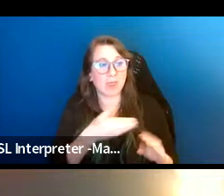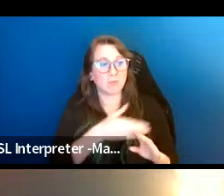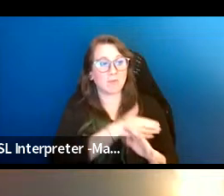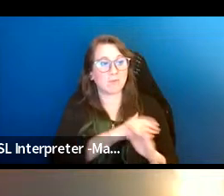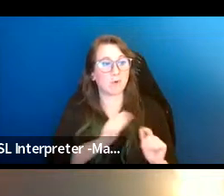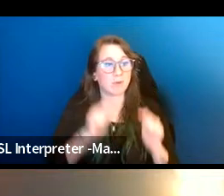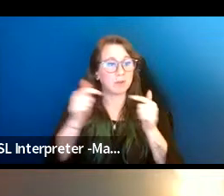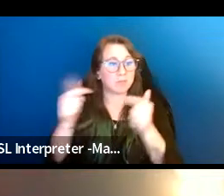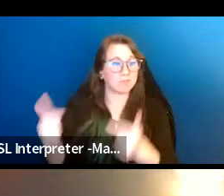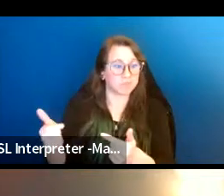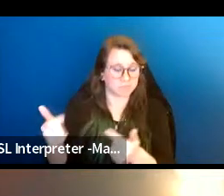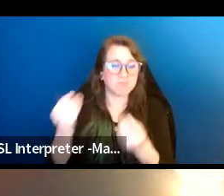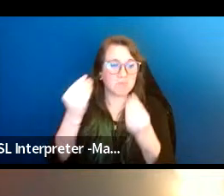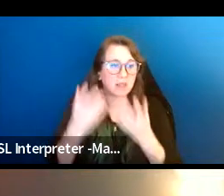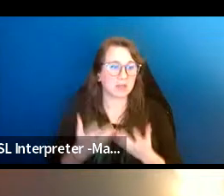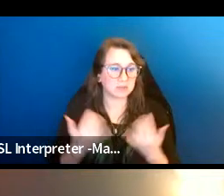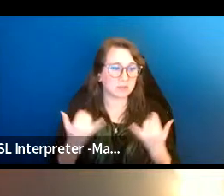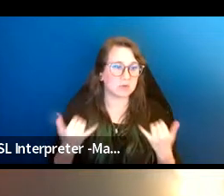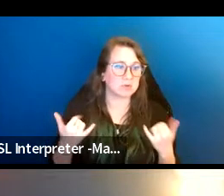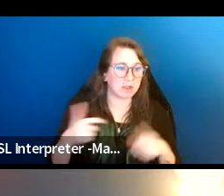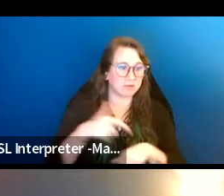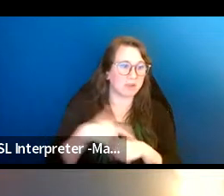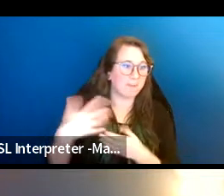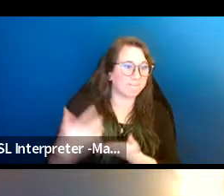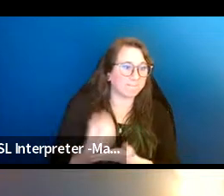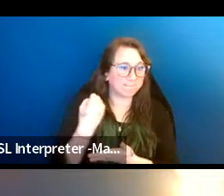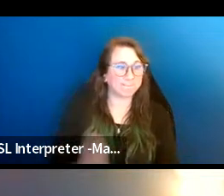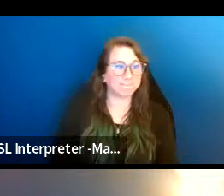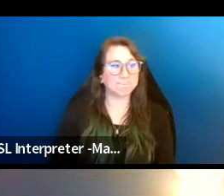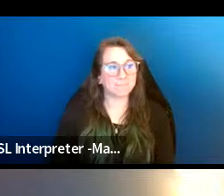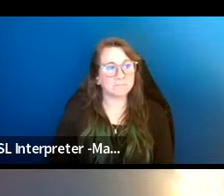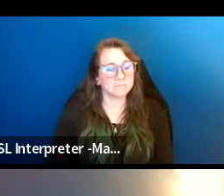we adjourn, feel free to take this time as well to do so.